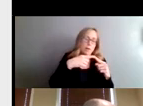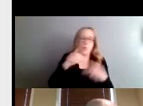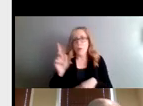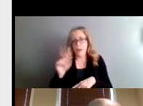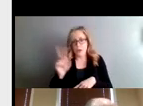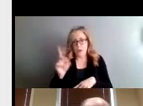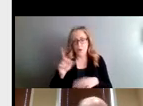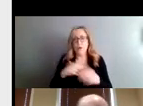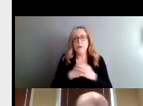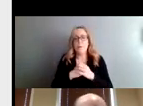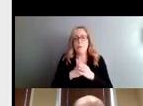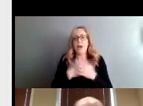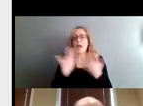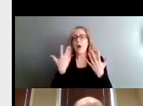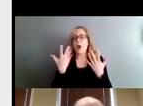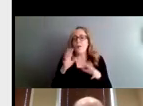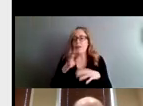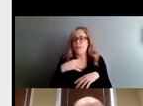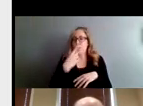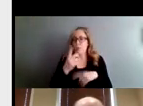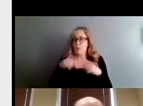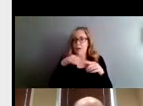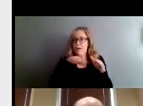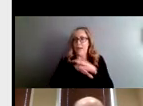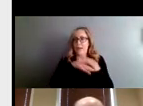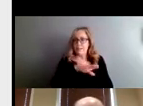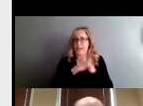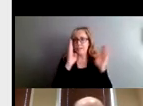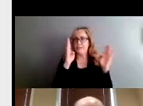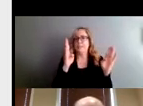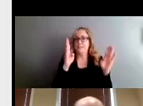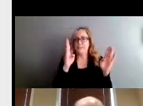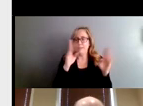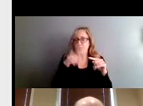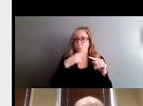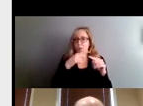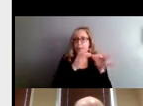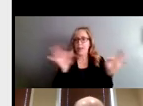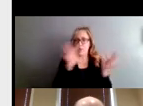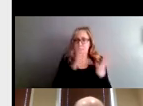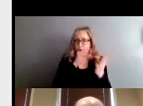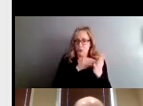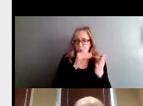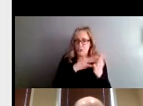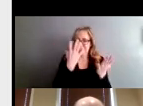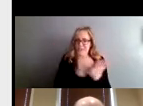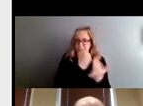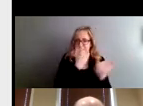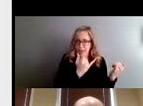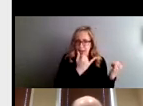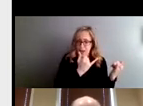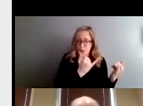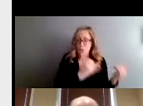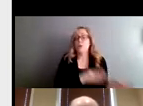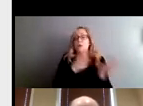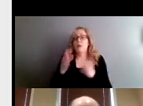shared with you the access testing window that our language learners are engaged in. And then for the high schools,